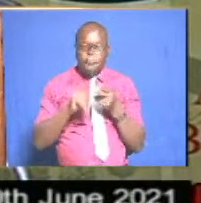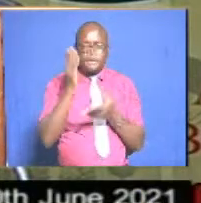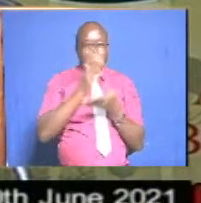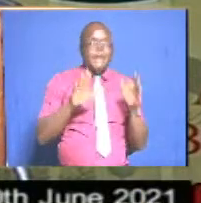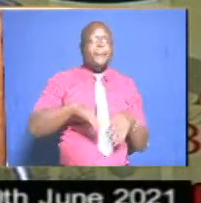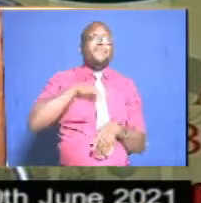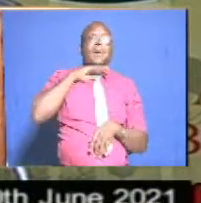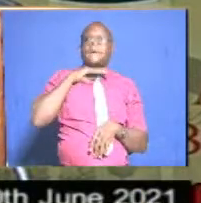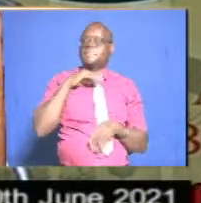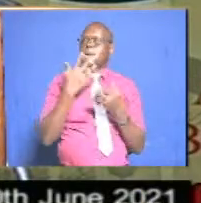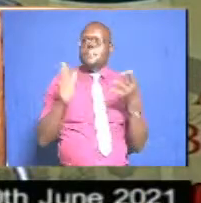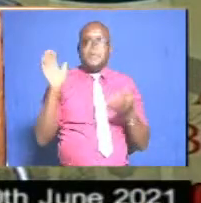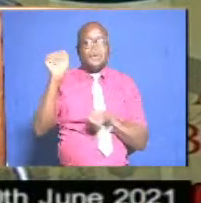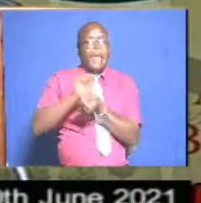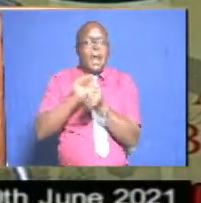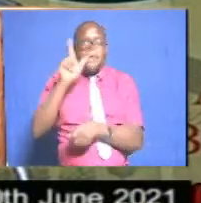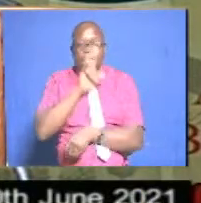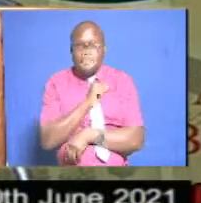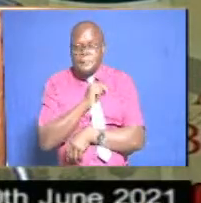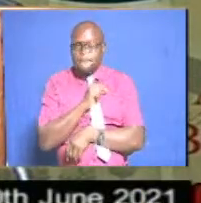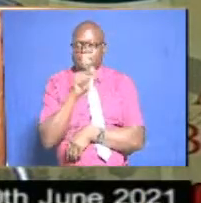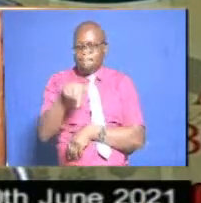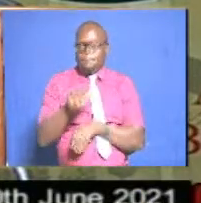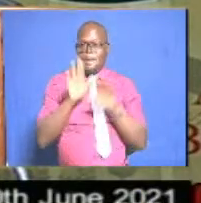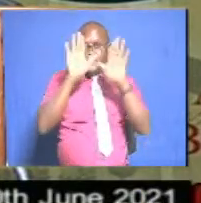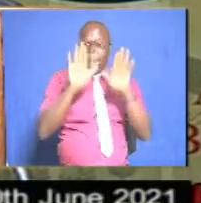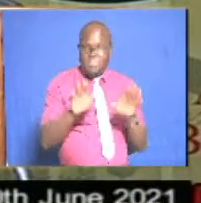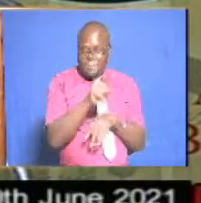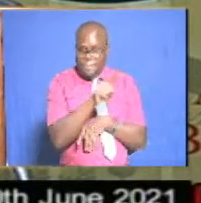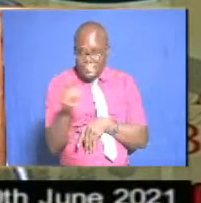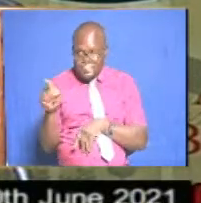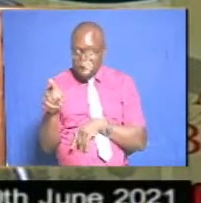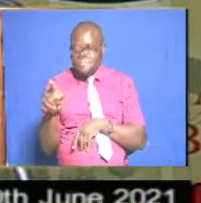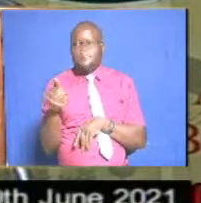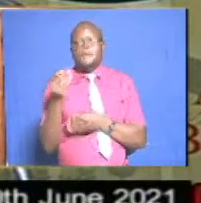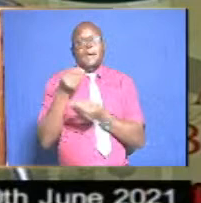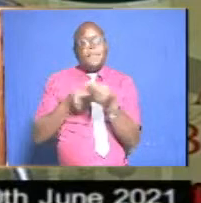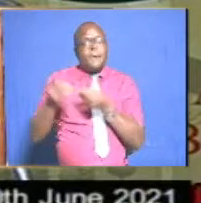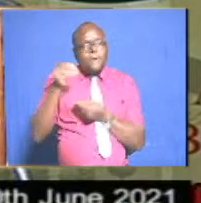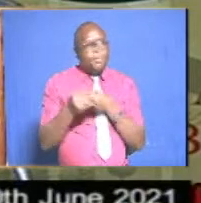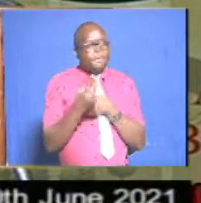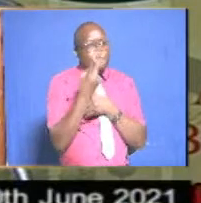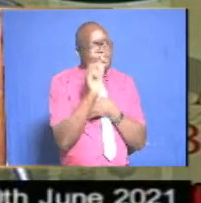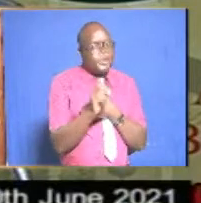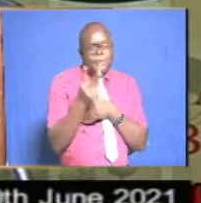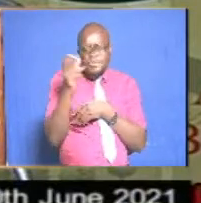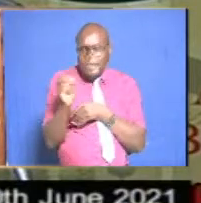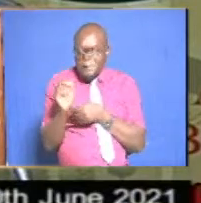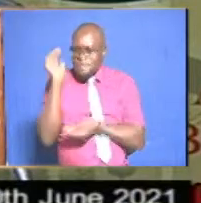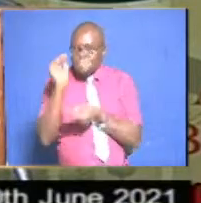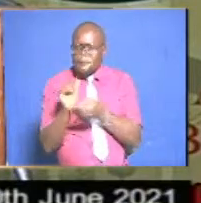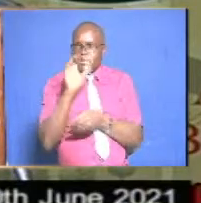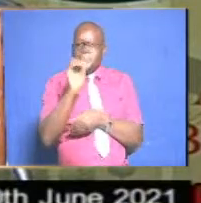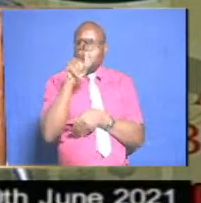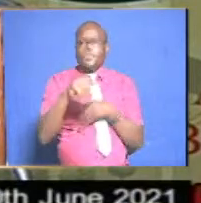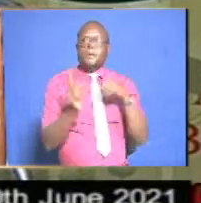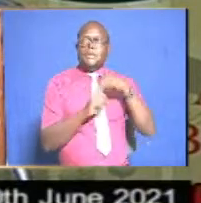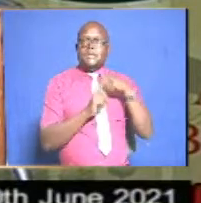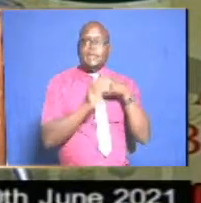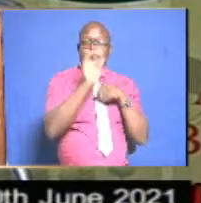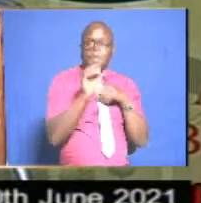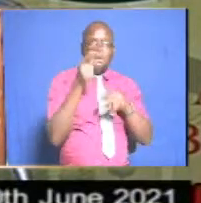of infrastructure. Given the impact of these shocks, economic growth for 2020 declined to 0.6%